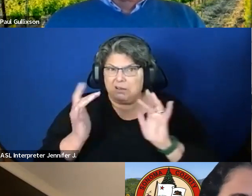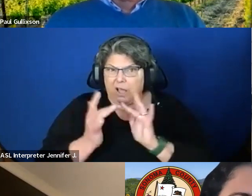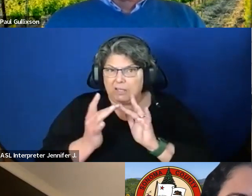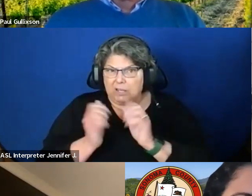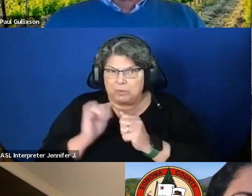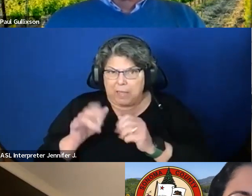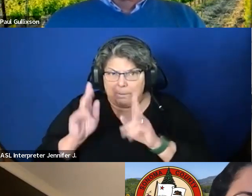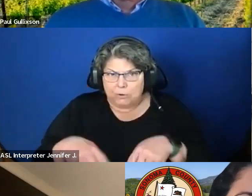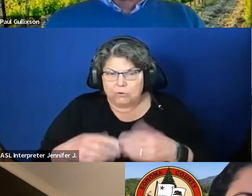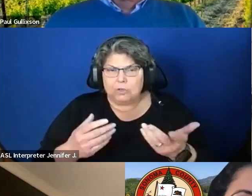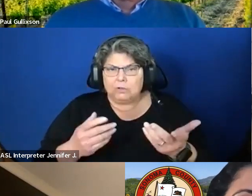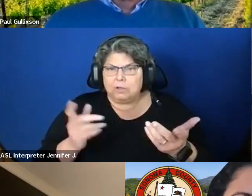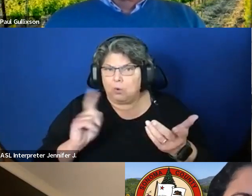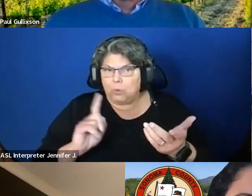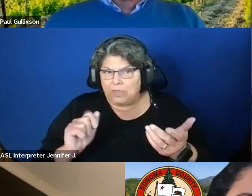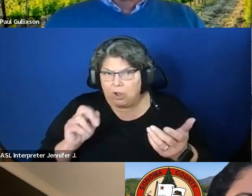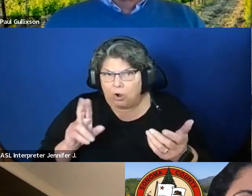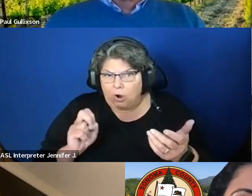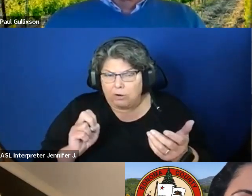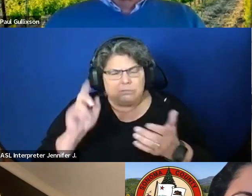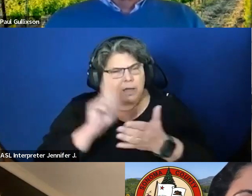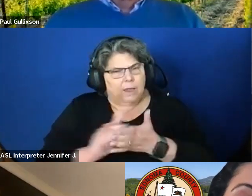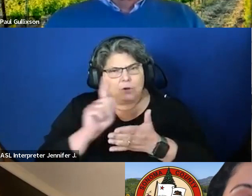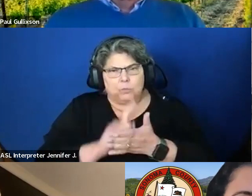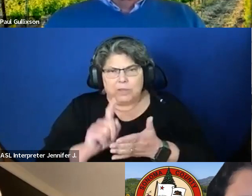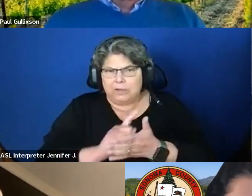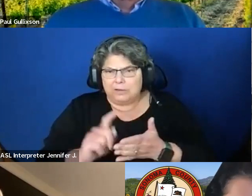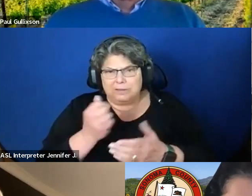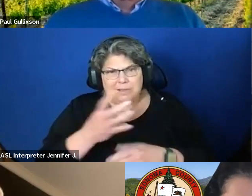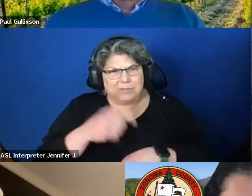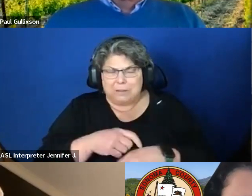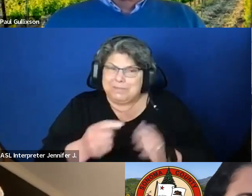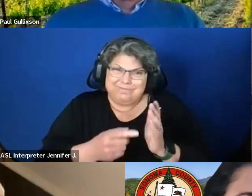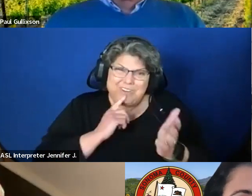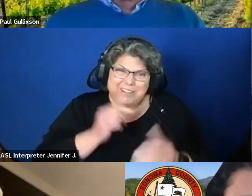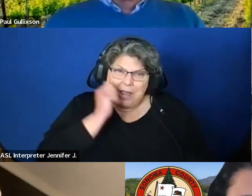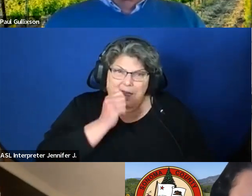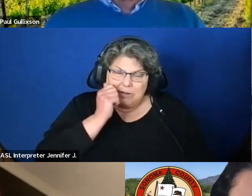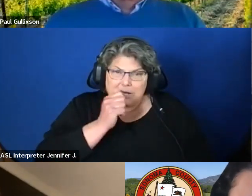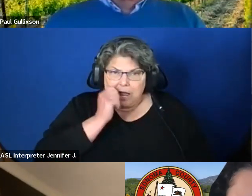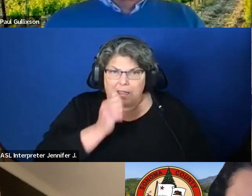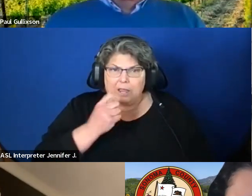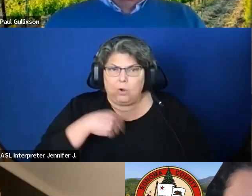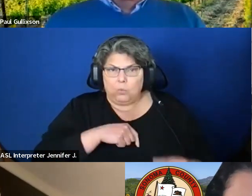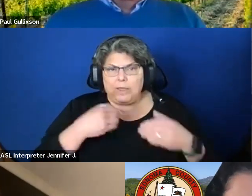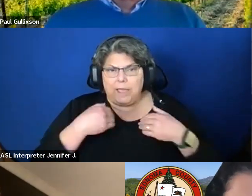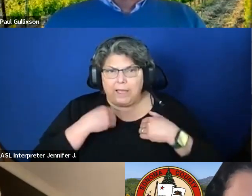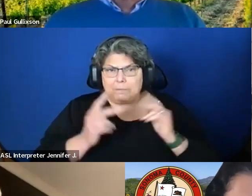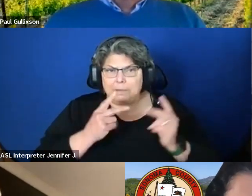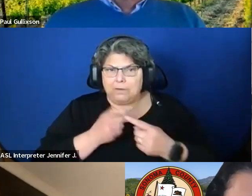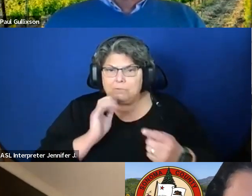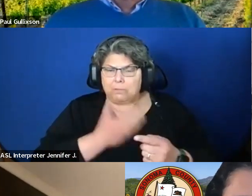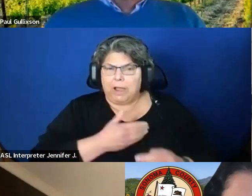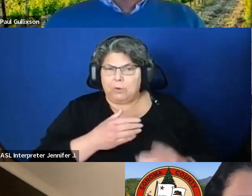where they may have found them. On a weekly basis, several times, every single day, actually, throughout the week, we have people from our